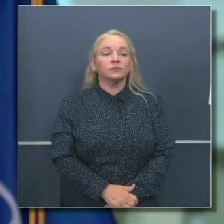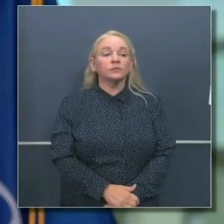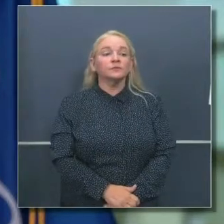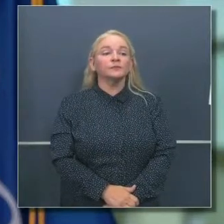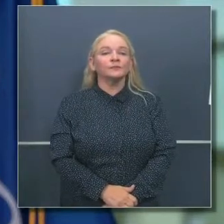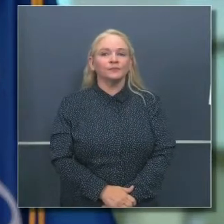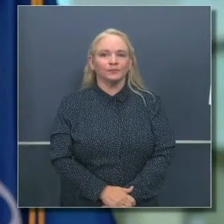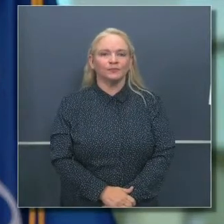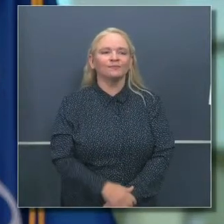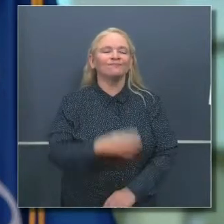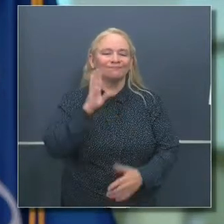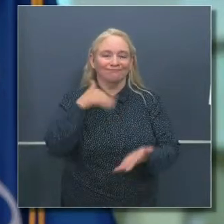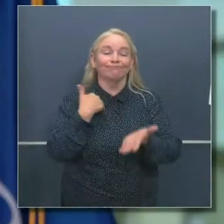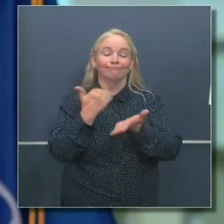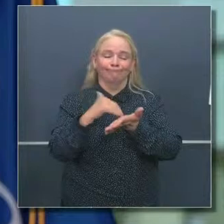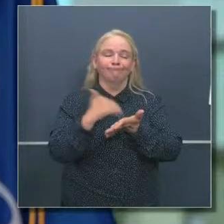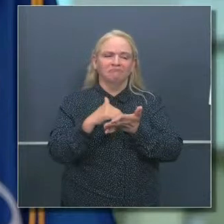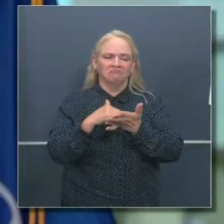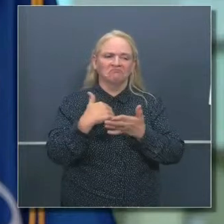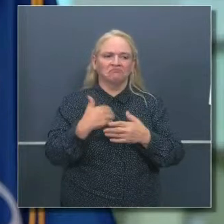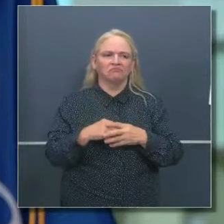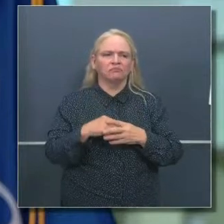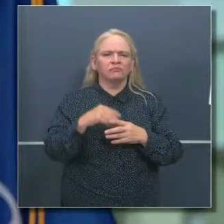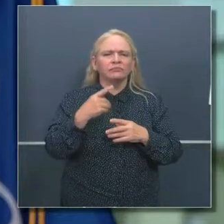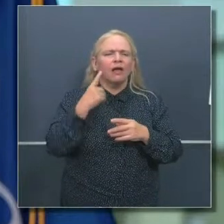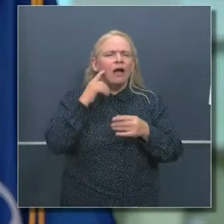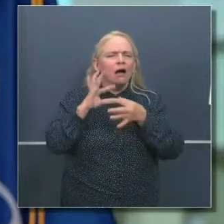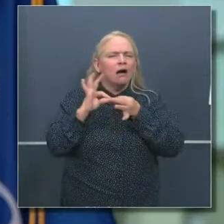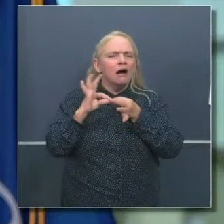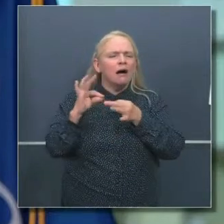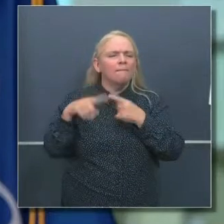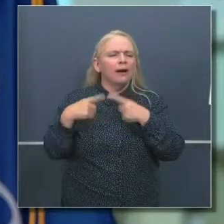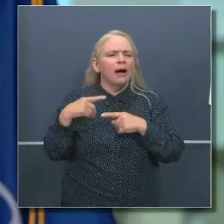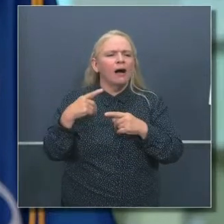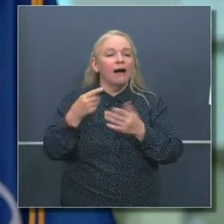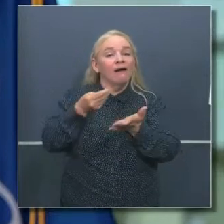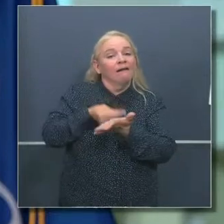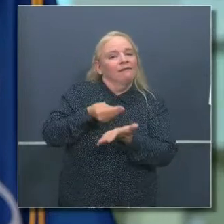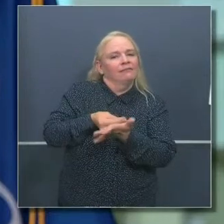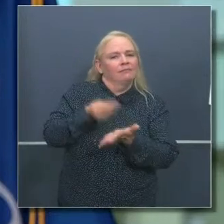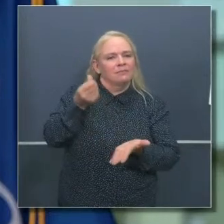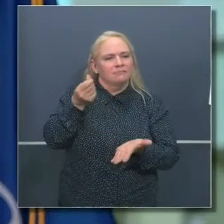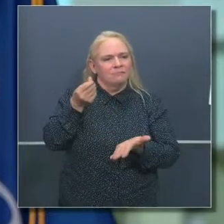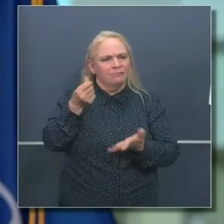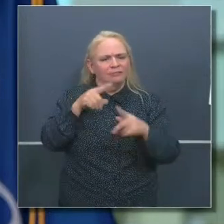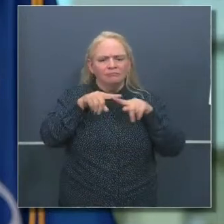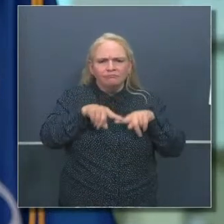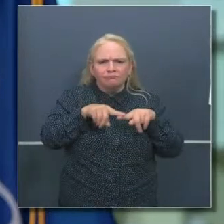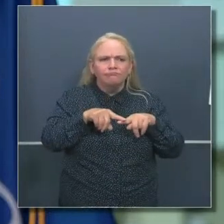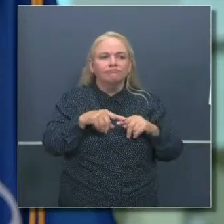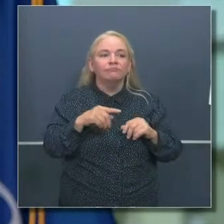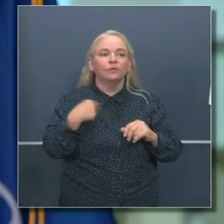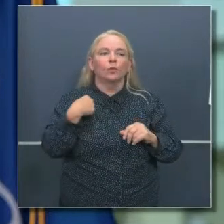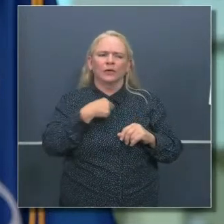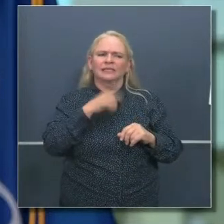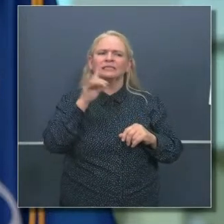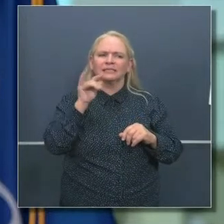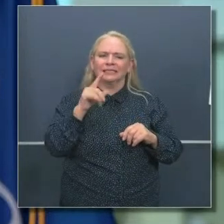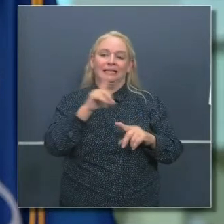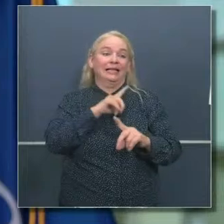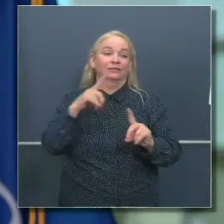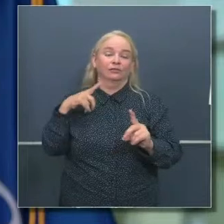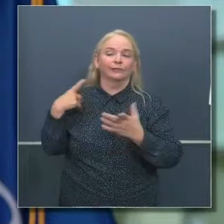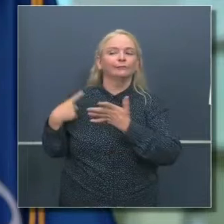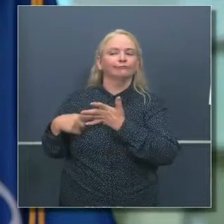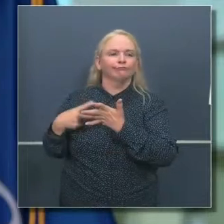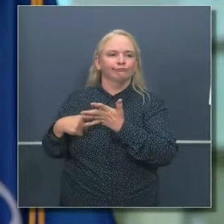We began by talking about a fiscal contingency that we put into place with the California legislature. Some $2.5